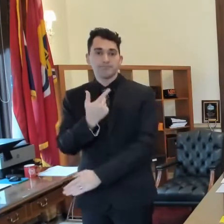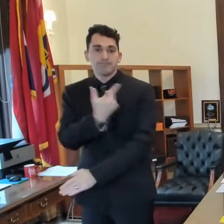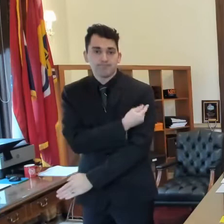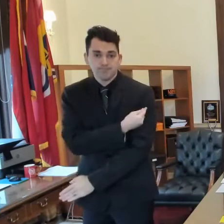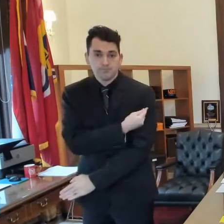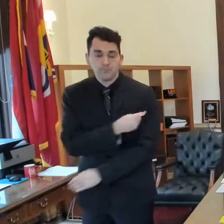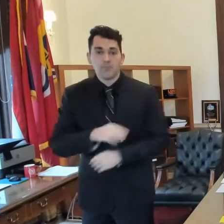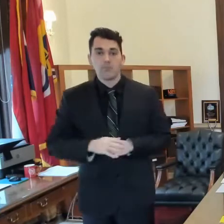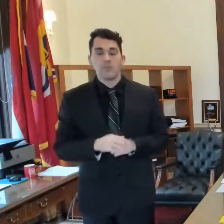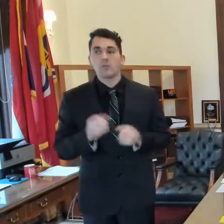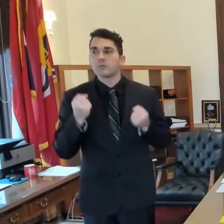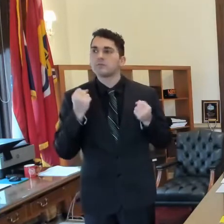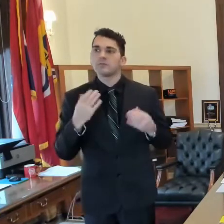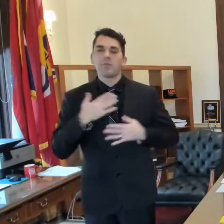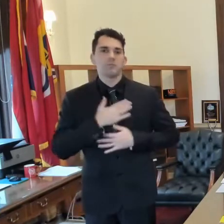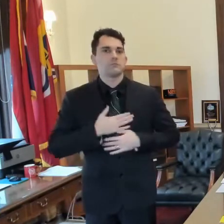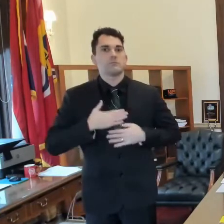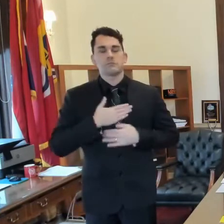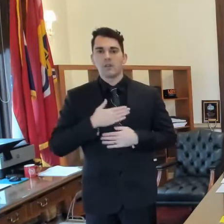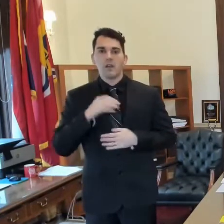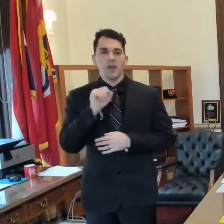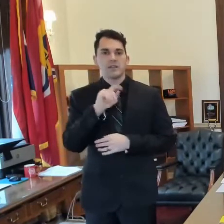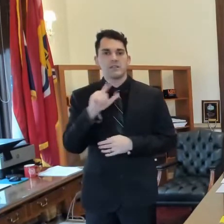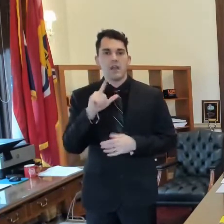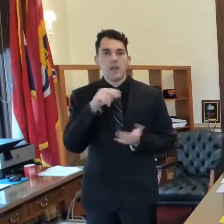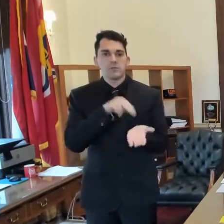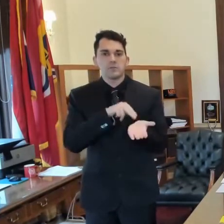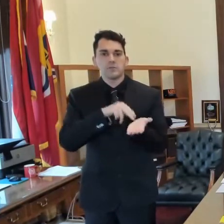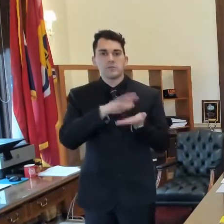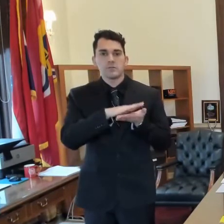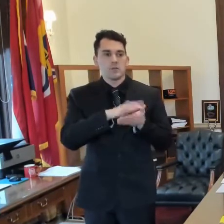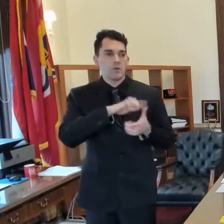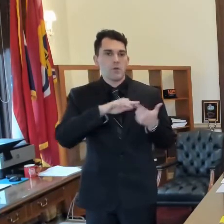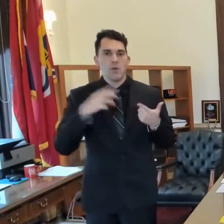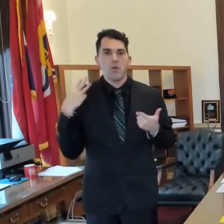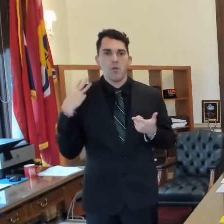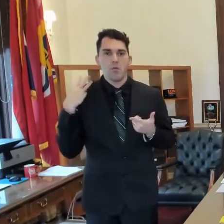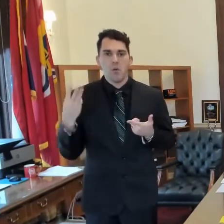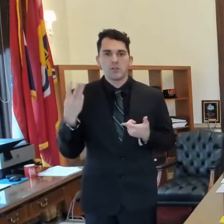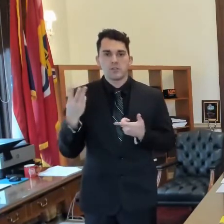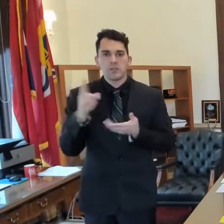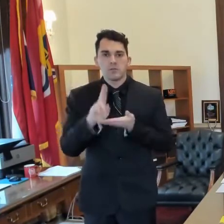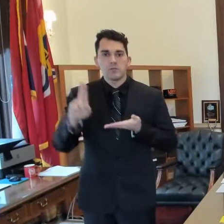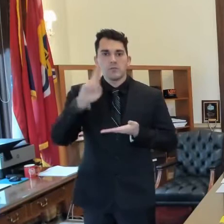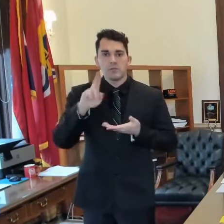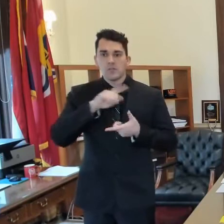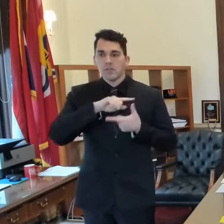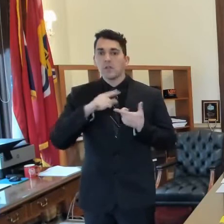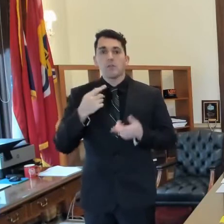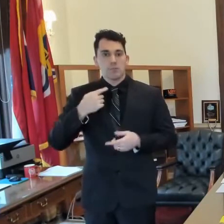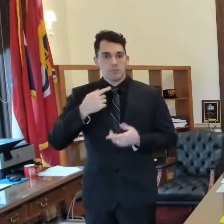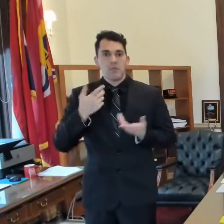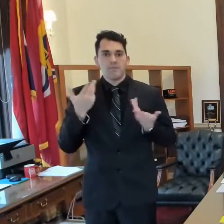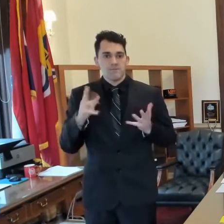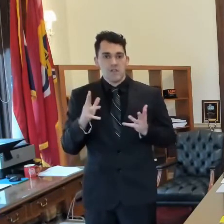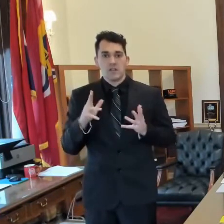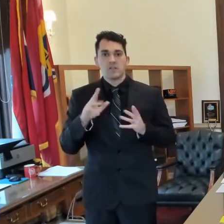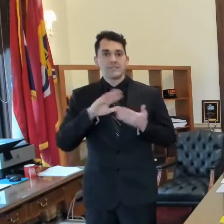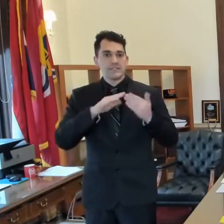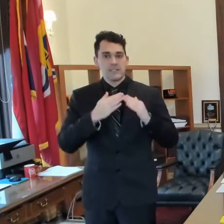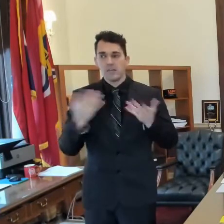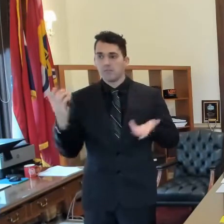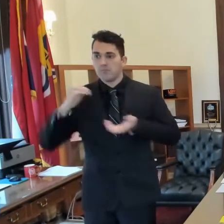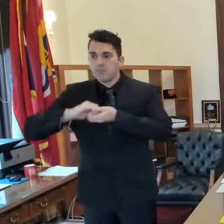Louis University Nursing School, Washington University. We've partnered with a number of universities who have nursing